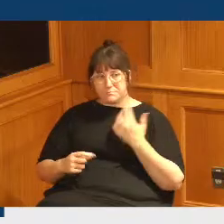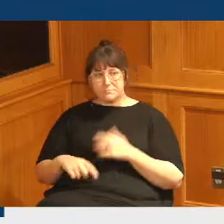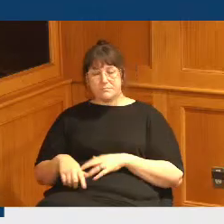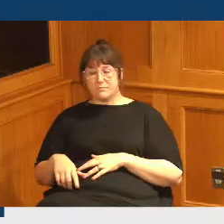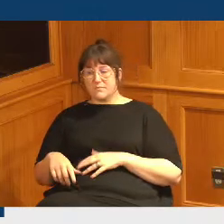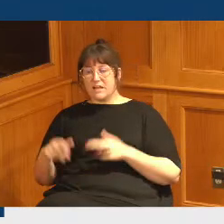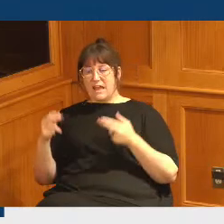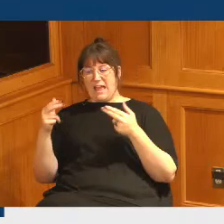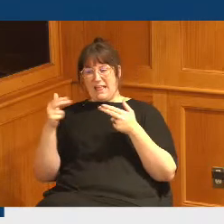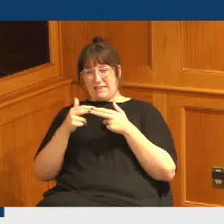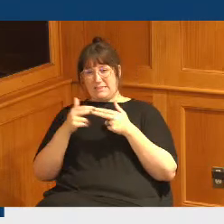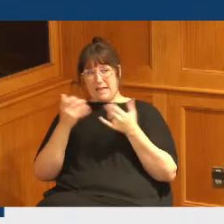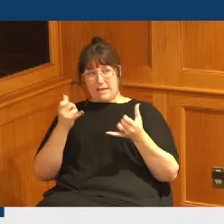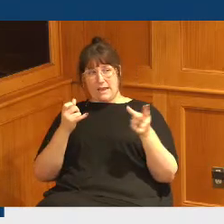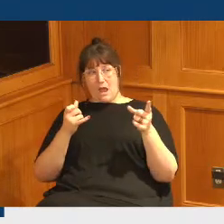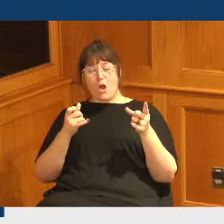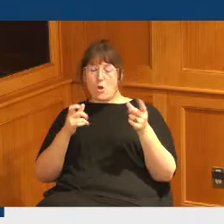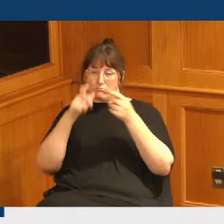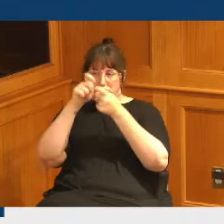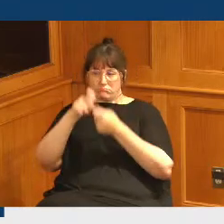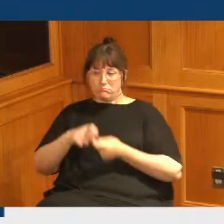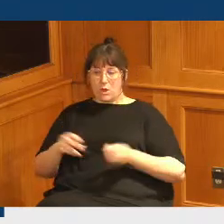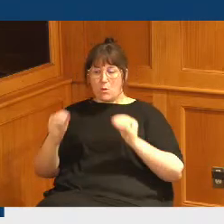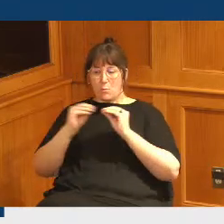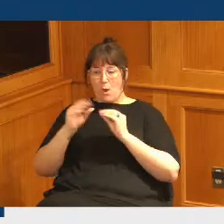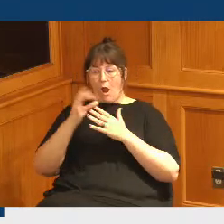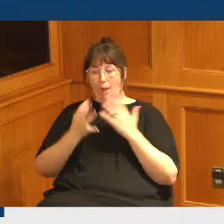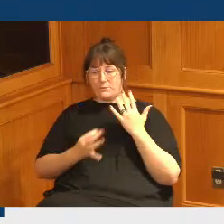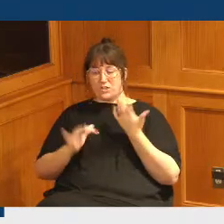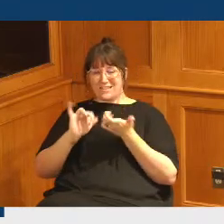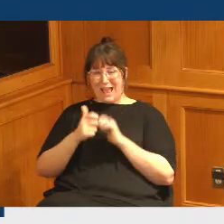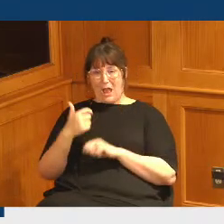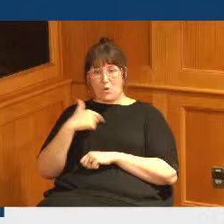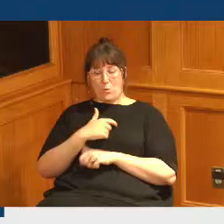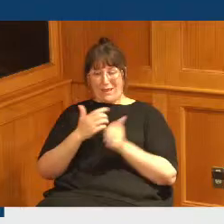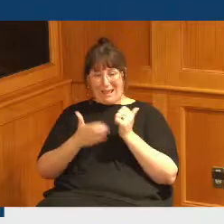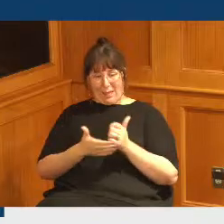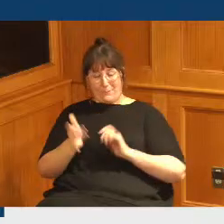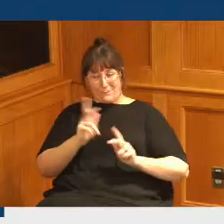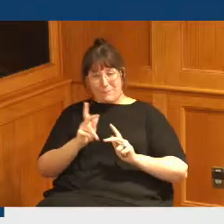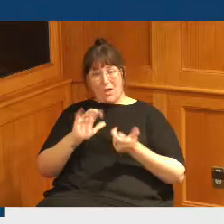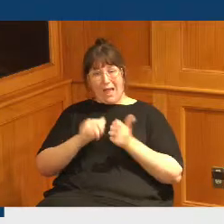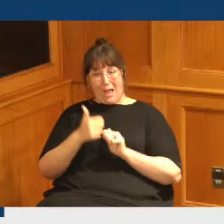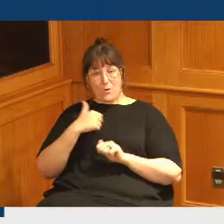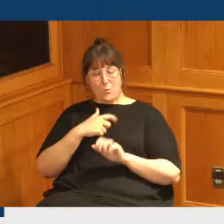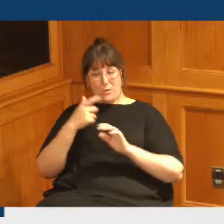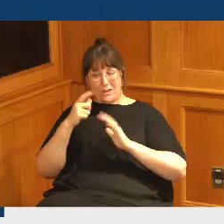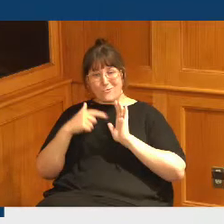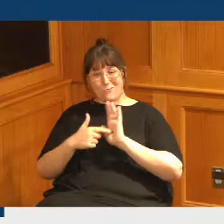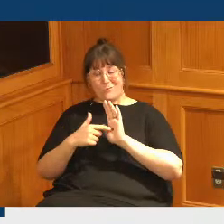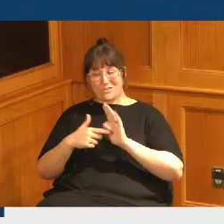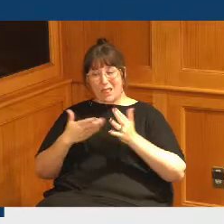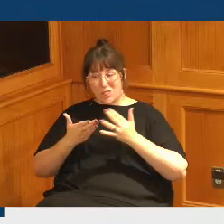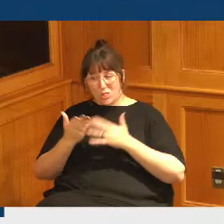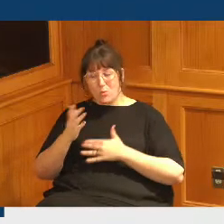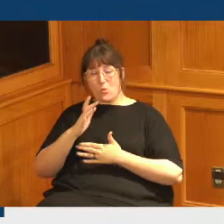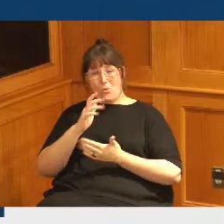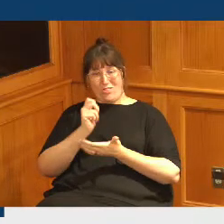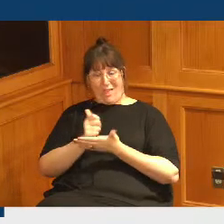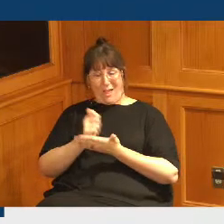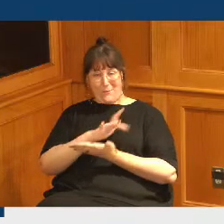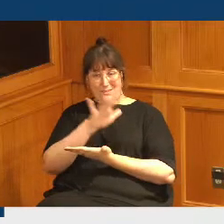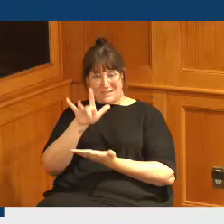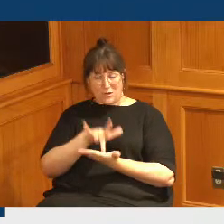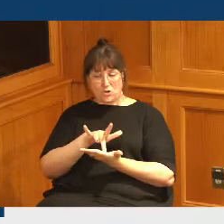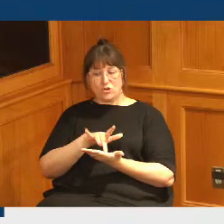goes into some of the options as to how we help people and how we represent them through the Help Center. These services